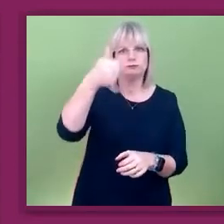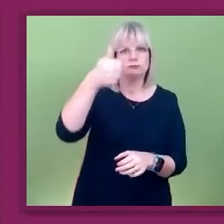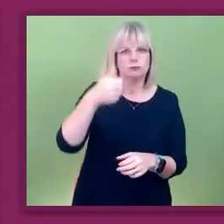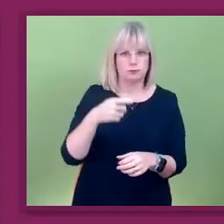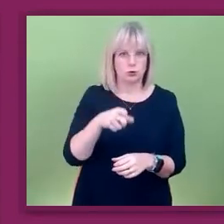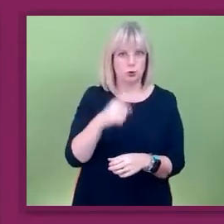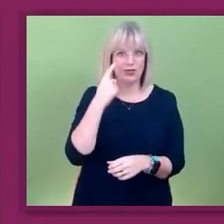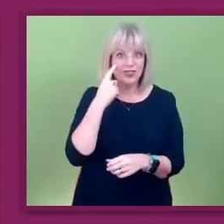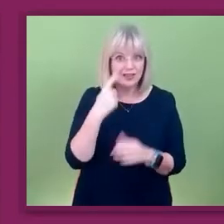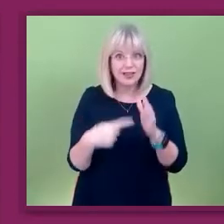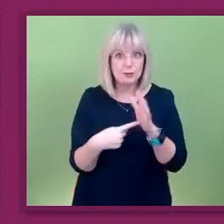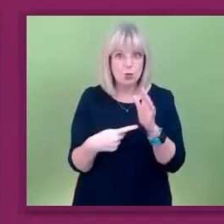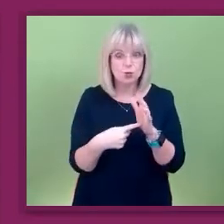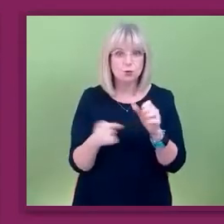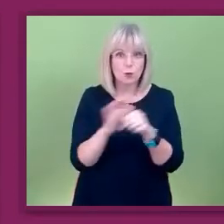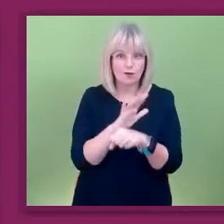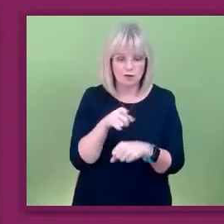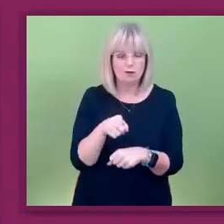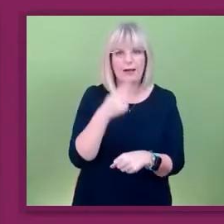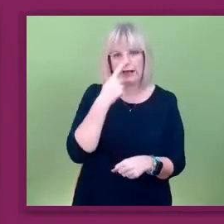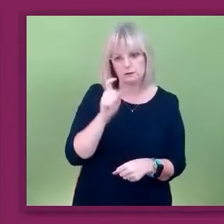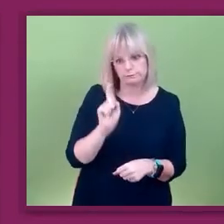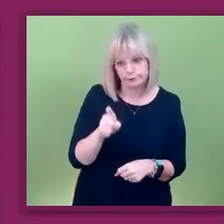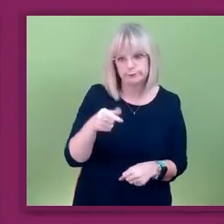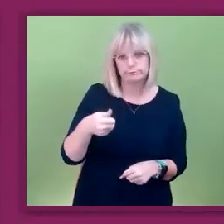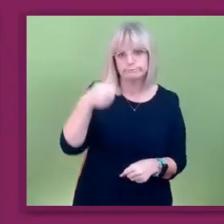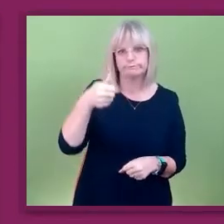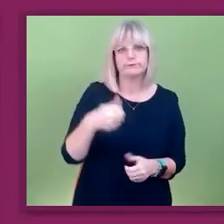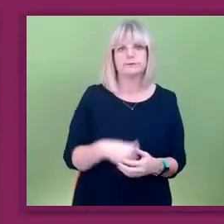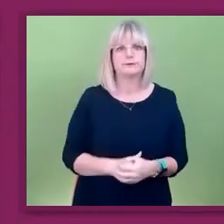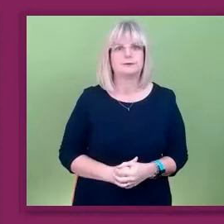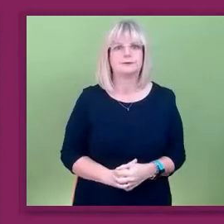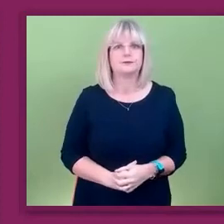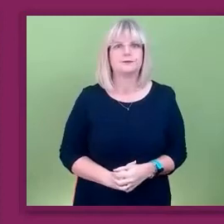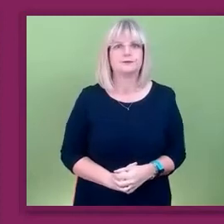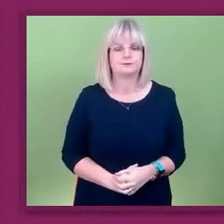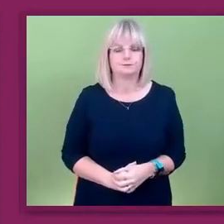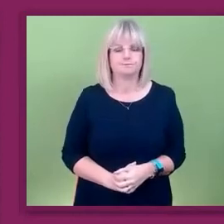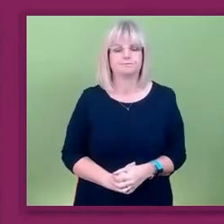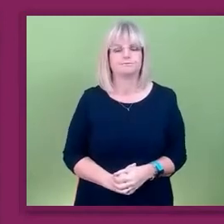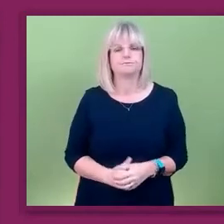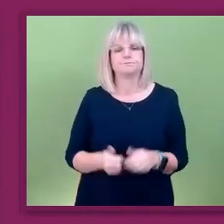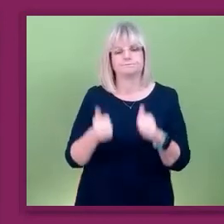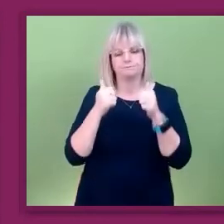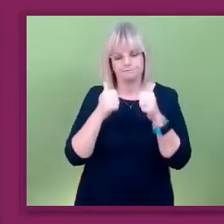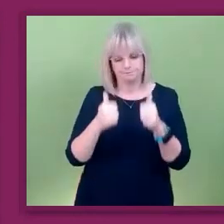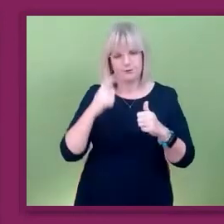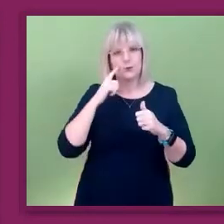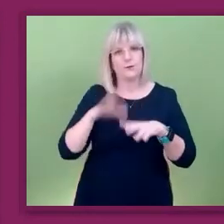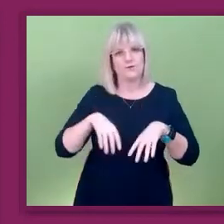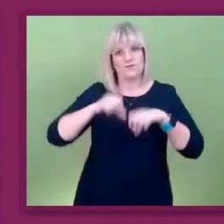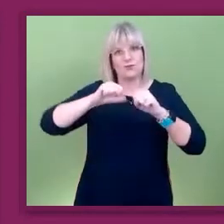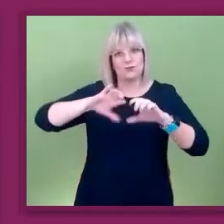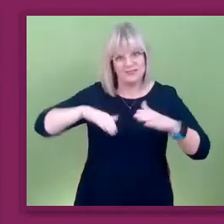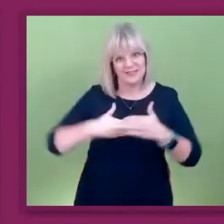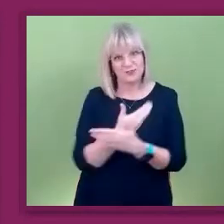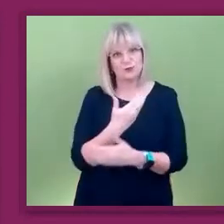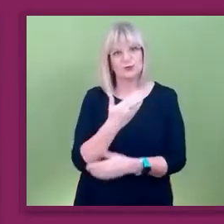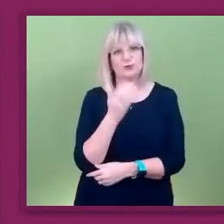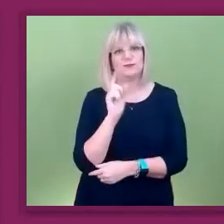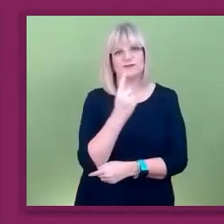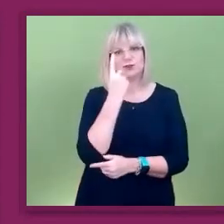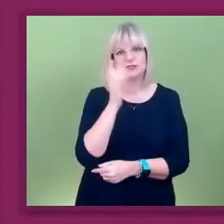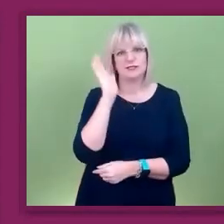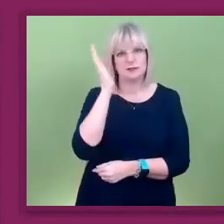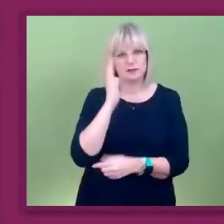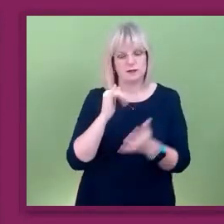to cover. Okay, so I'm going to start by introducing our first speaker. Sandra E